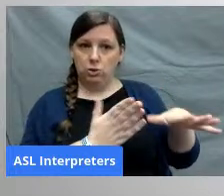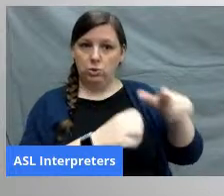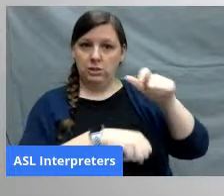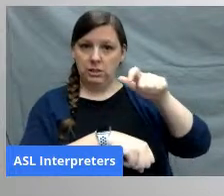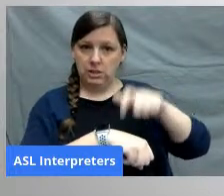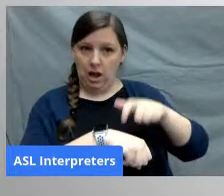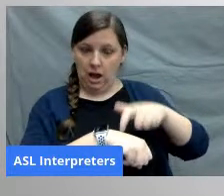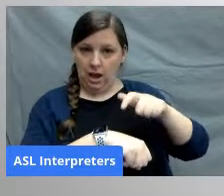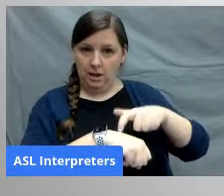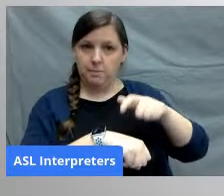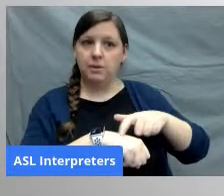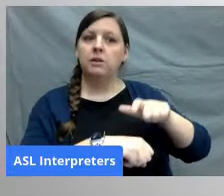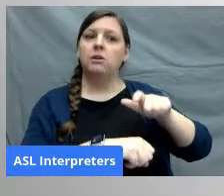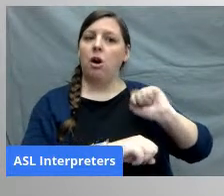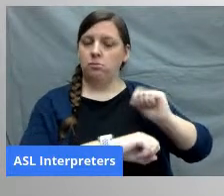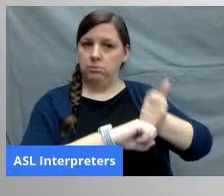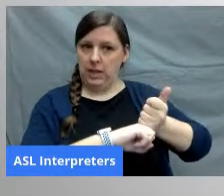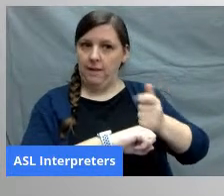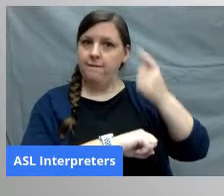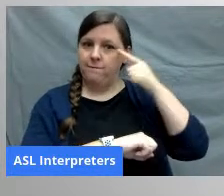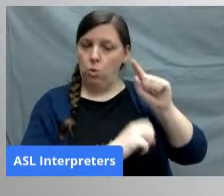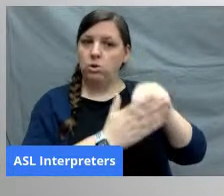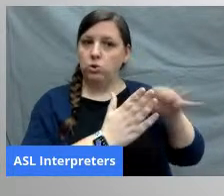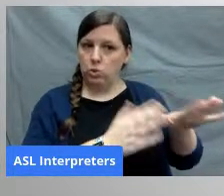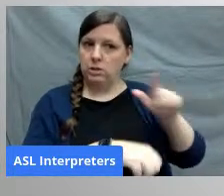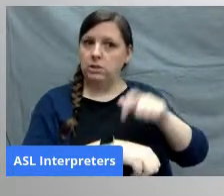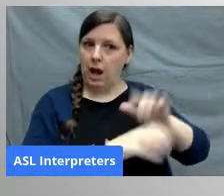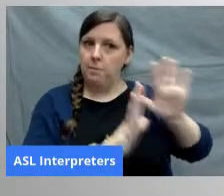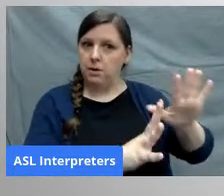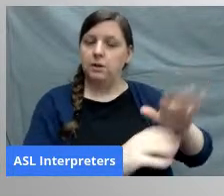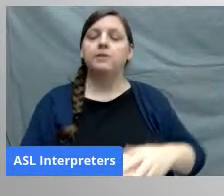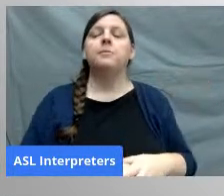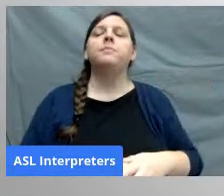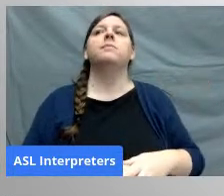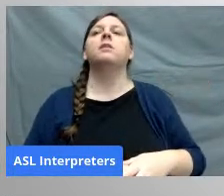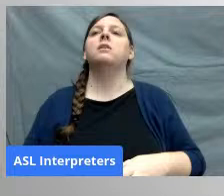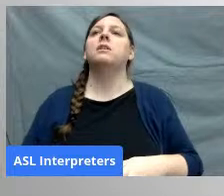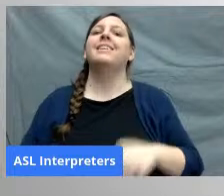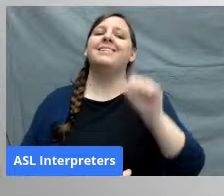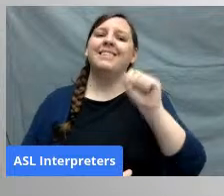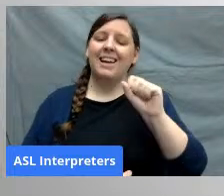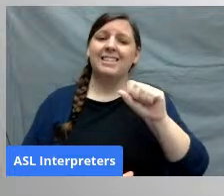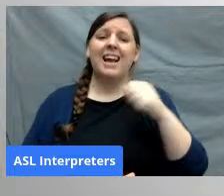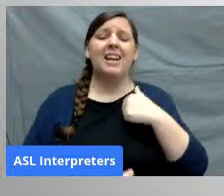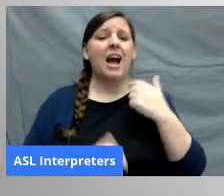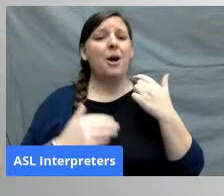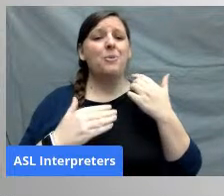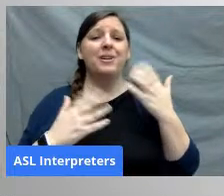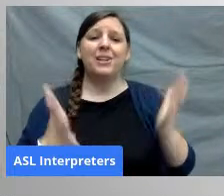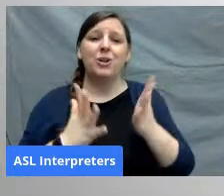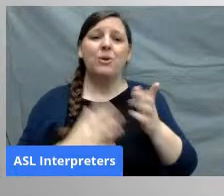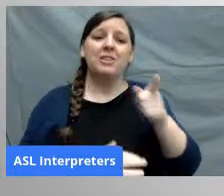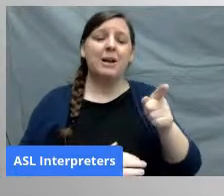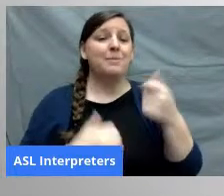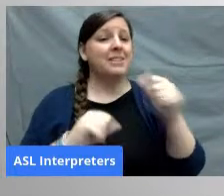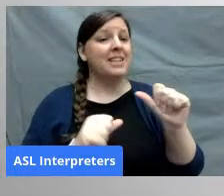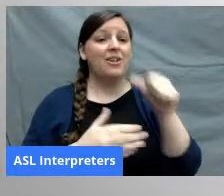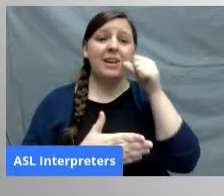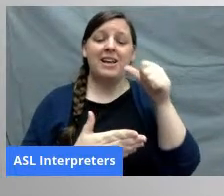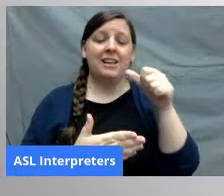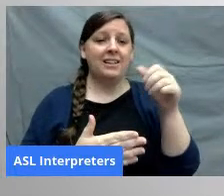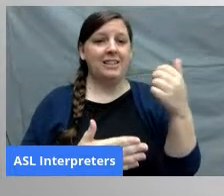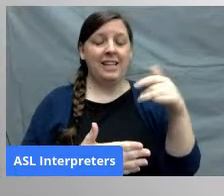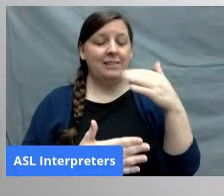are honored. Yes, ma'am. And I would encourage him to still send that email to me as well